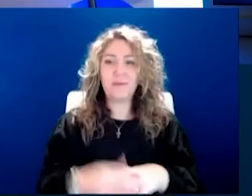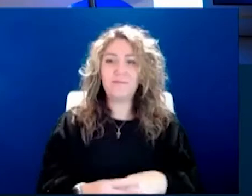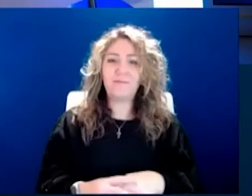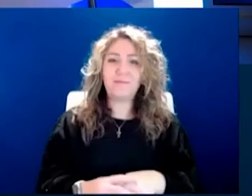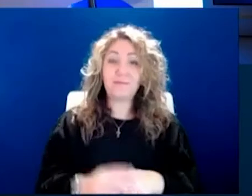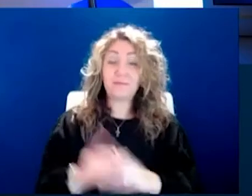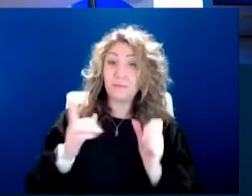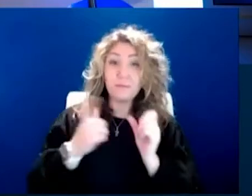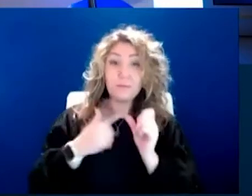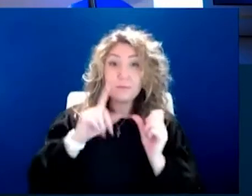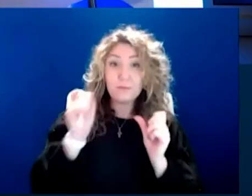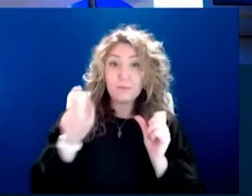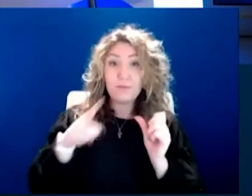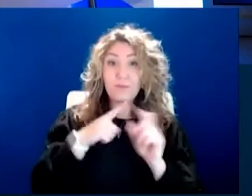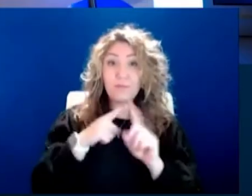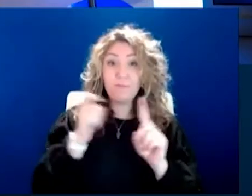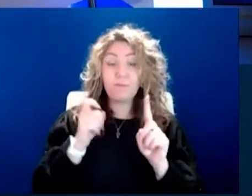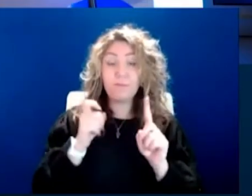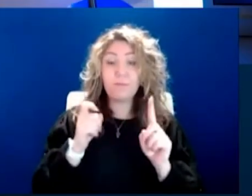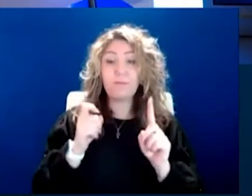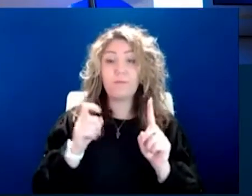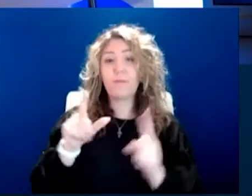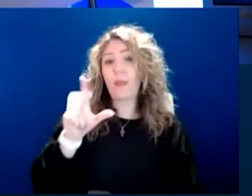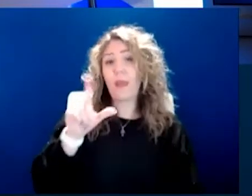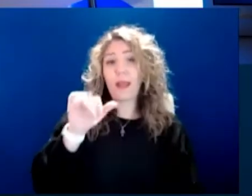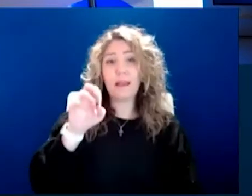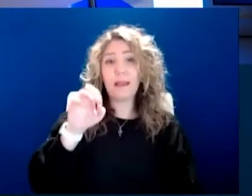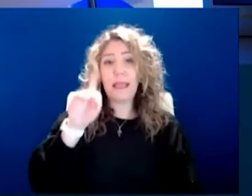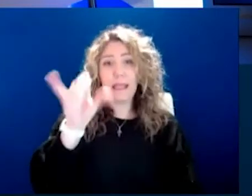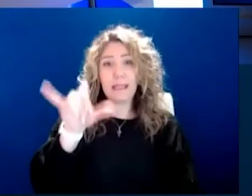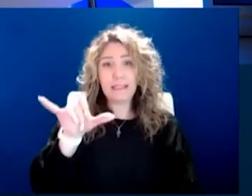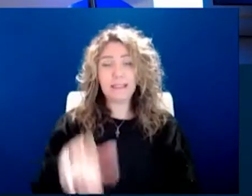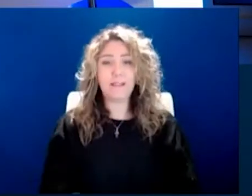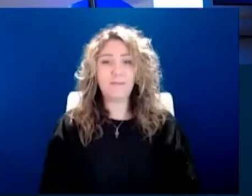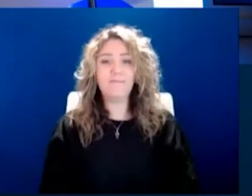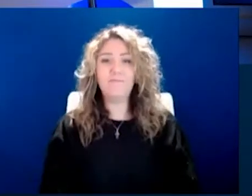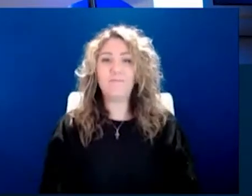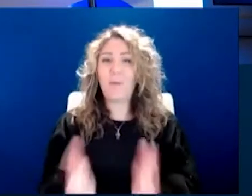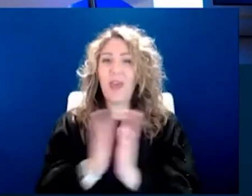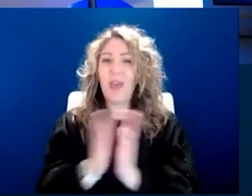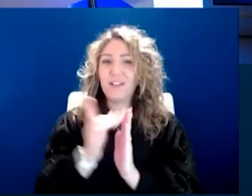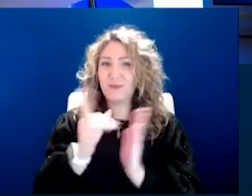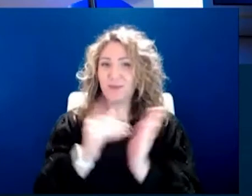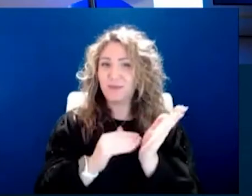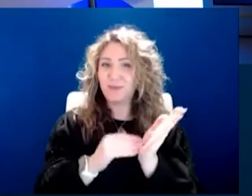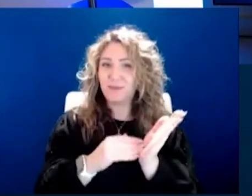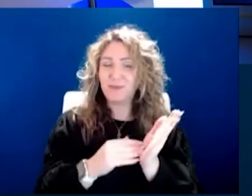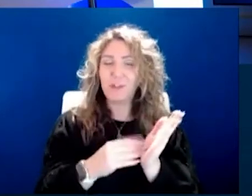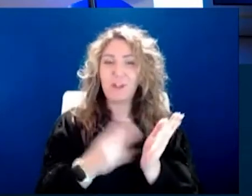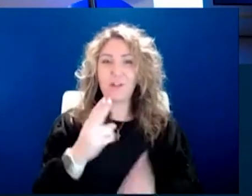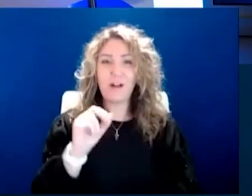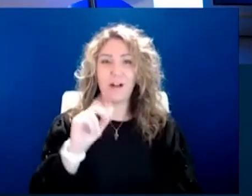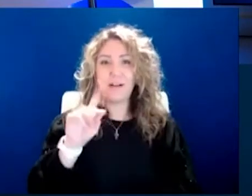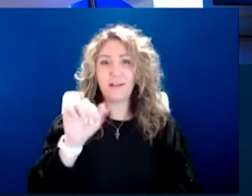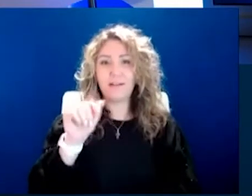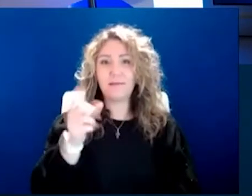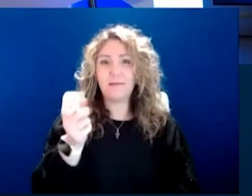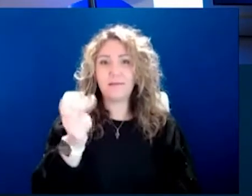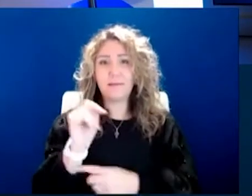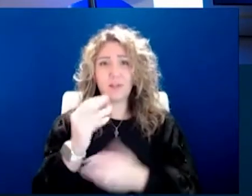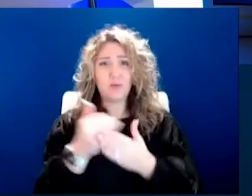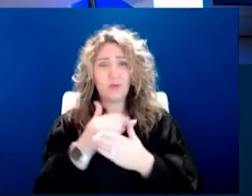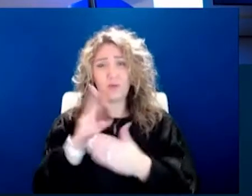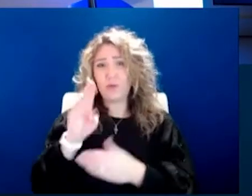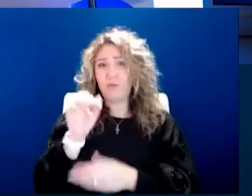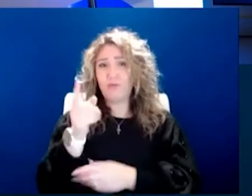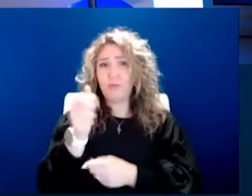is from Lindsay. Well, I'm going to ask you, Dr. Hawkinson. Lindsay wants to know if a new booster is on the way to protect Omicron, why